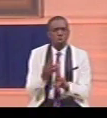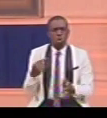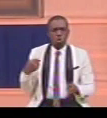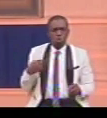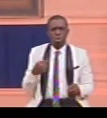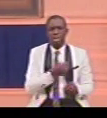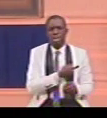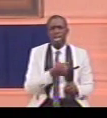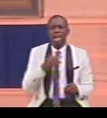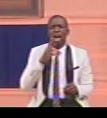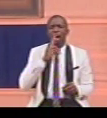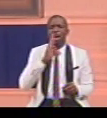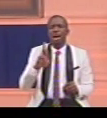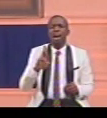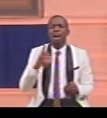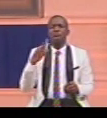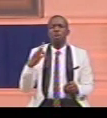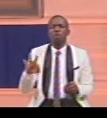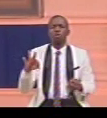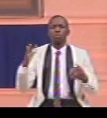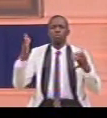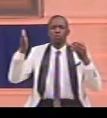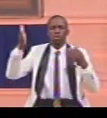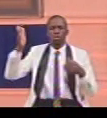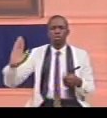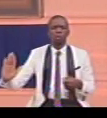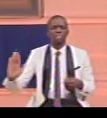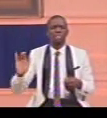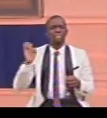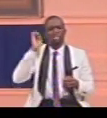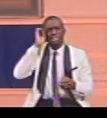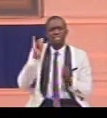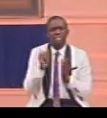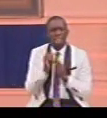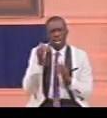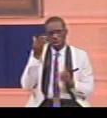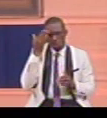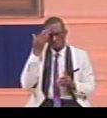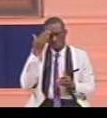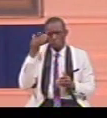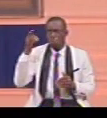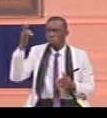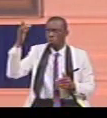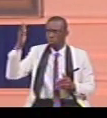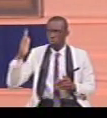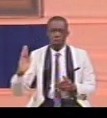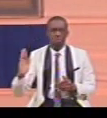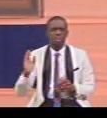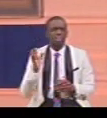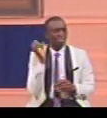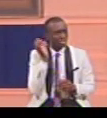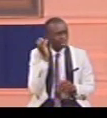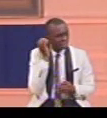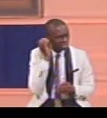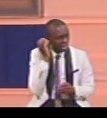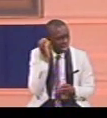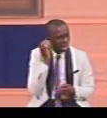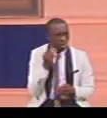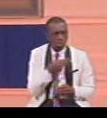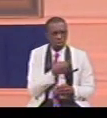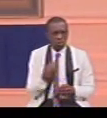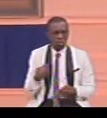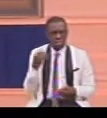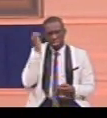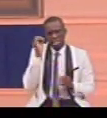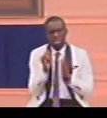he that knoweth God here is US he that is not of God heareth us not